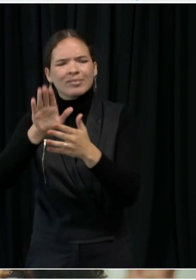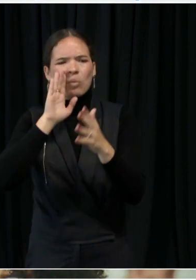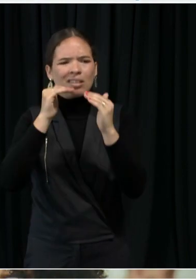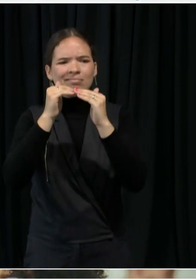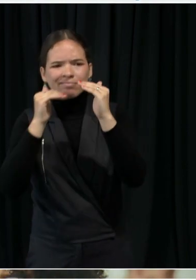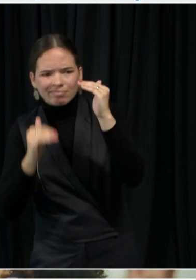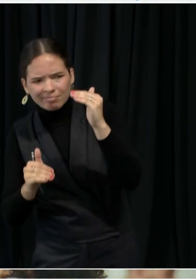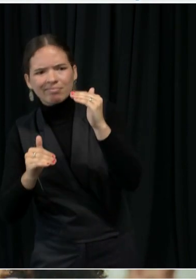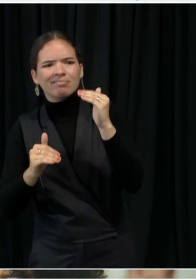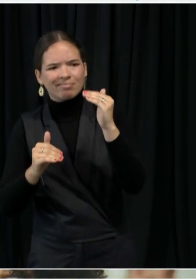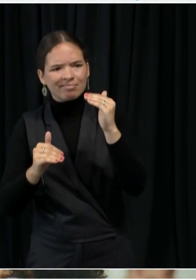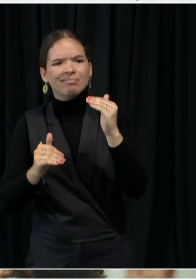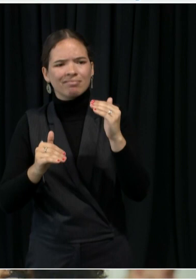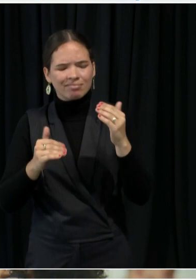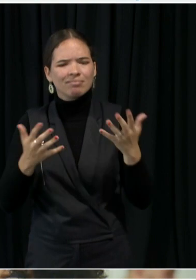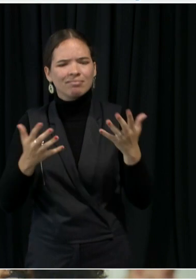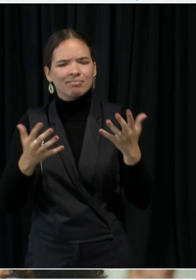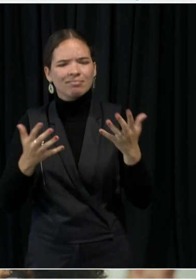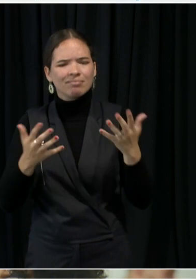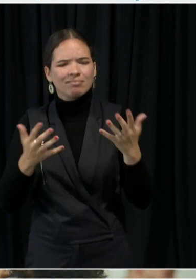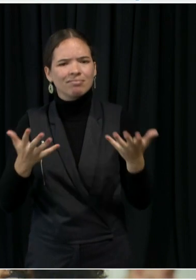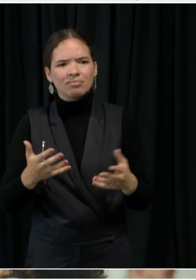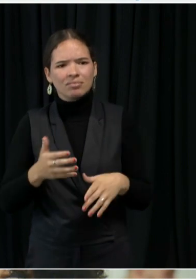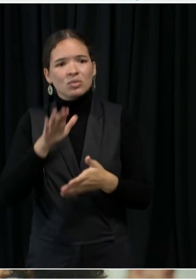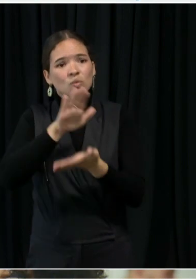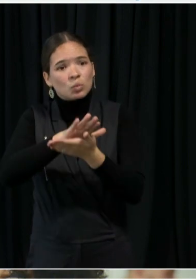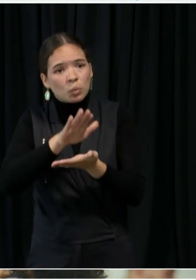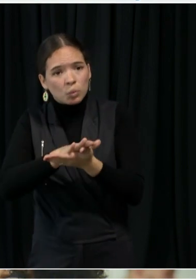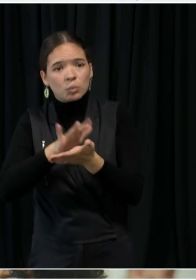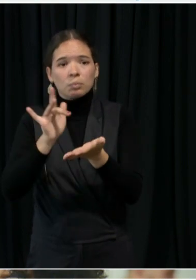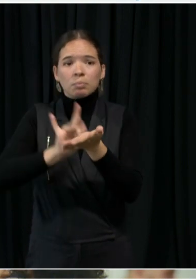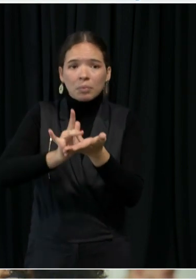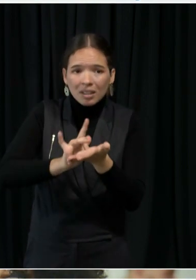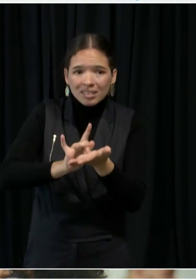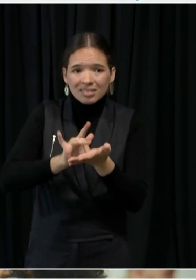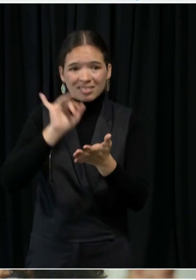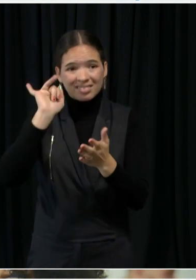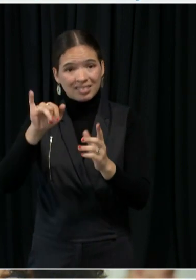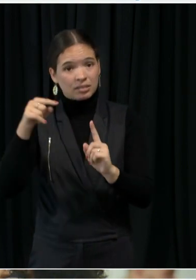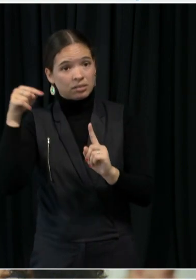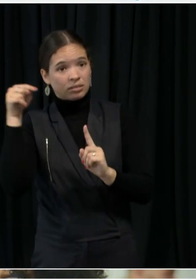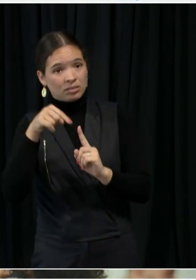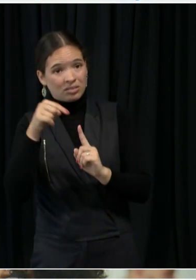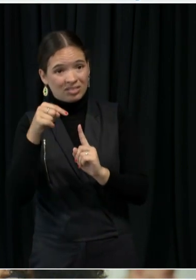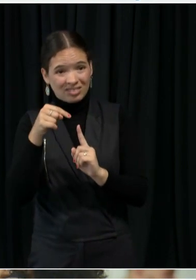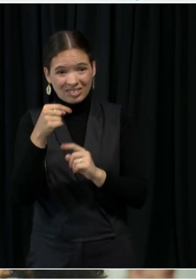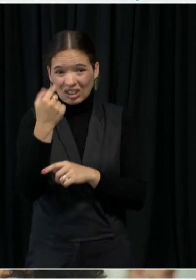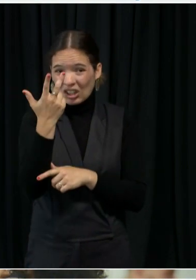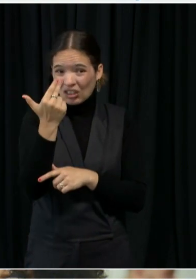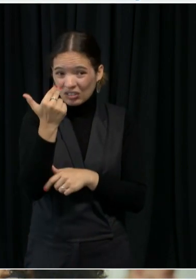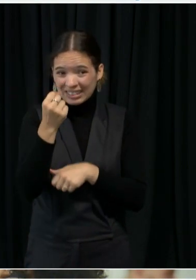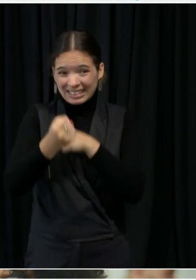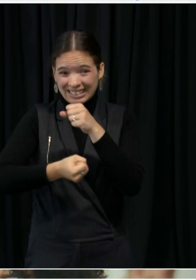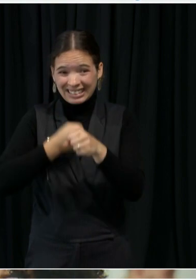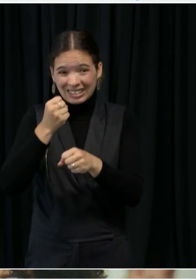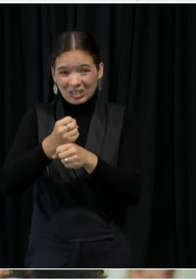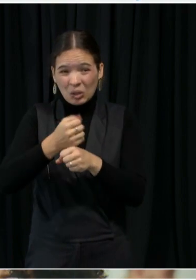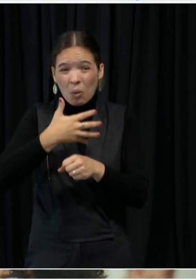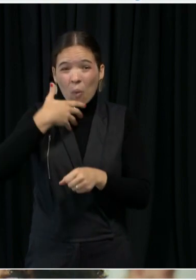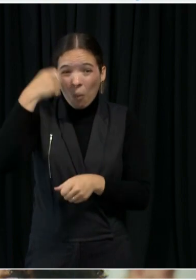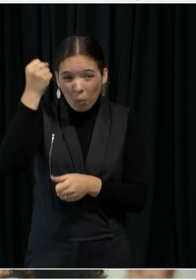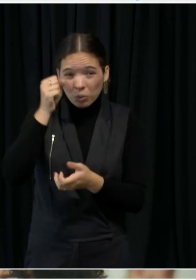actually the School of Medicine and Health Sciences at George Washington University is the 13th oldest medical school in the country.